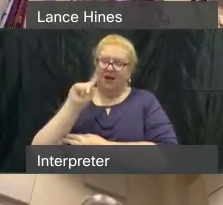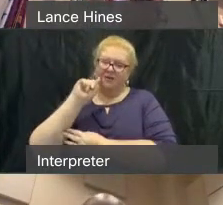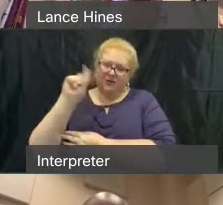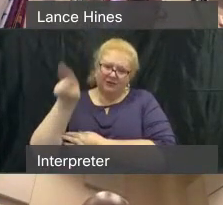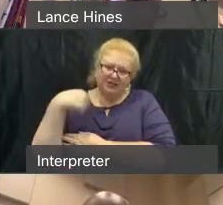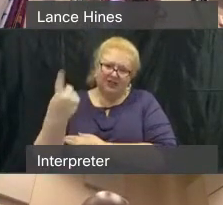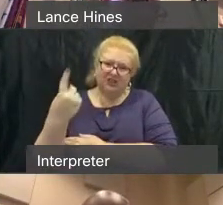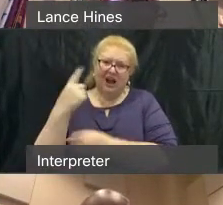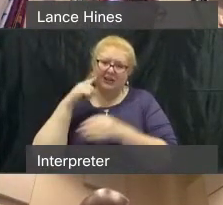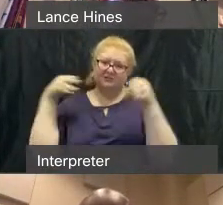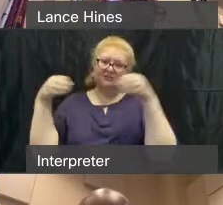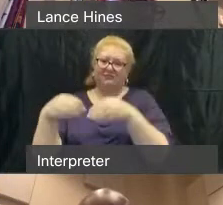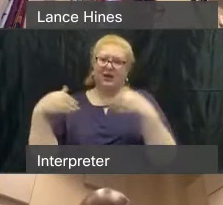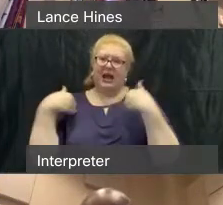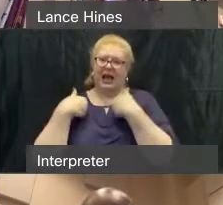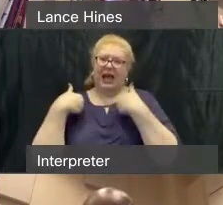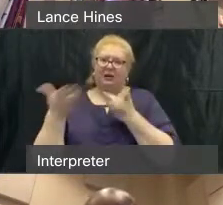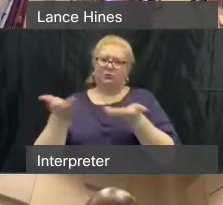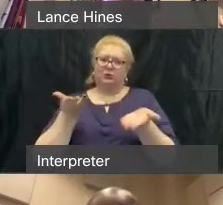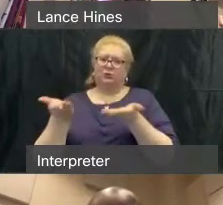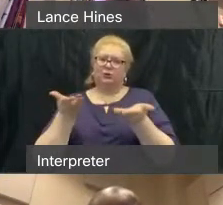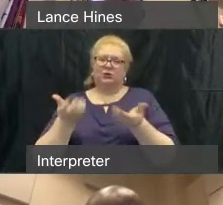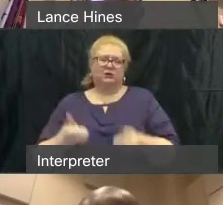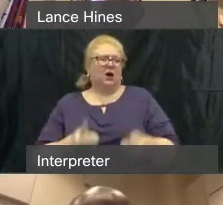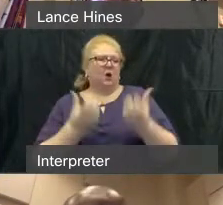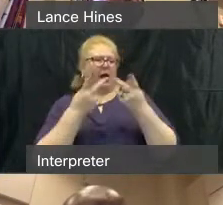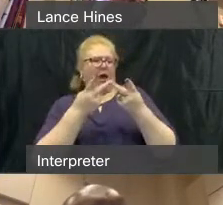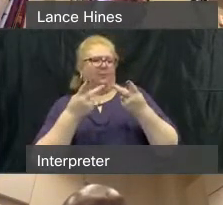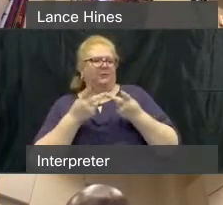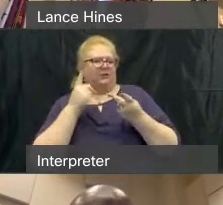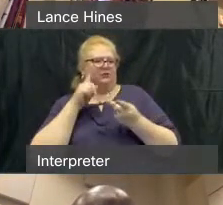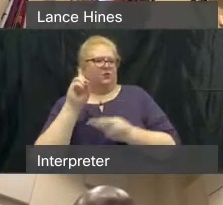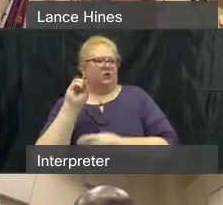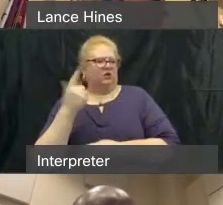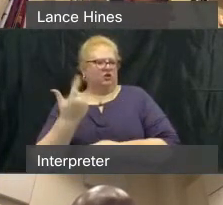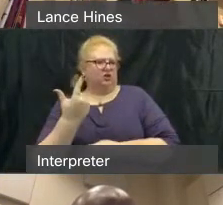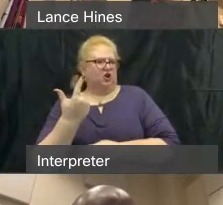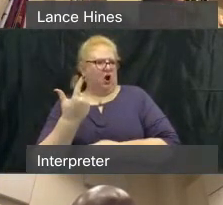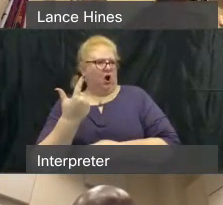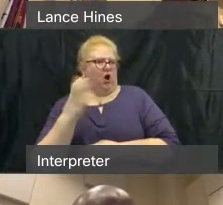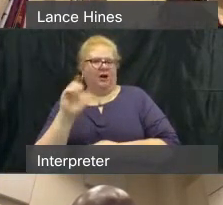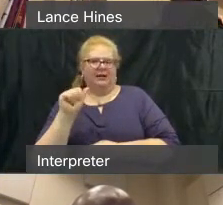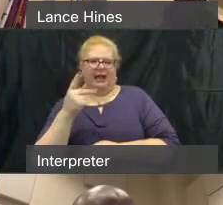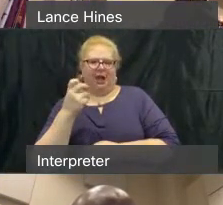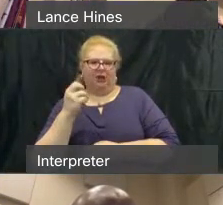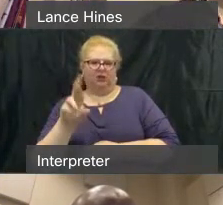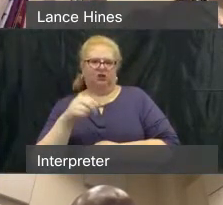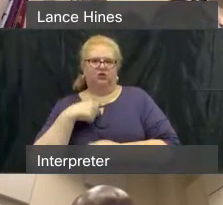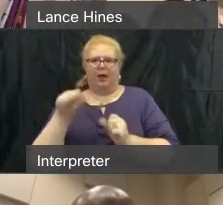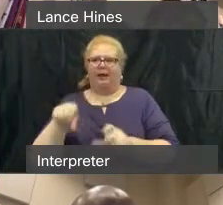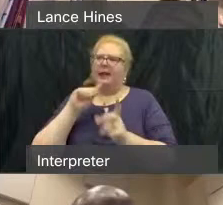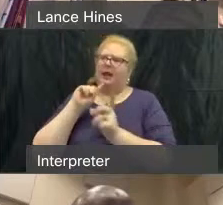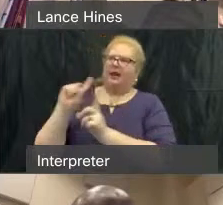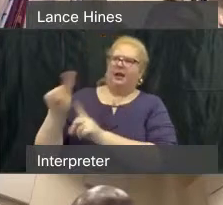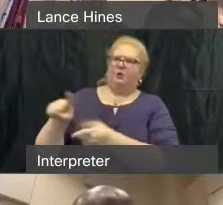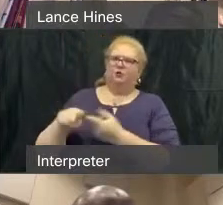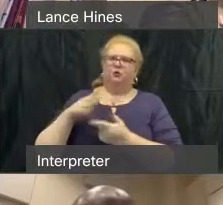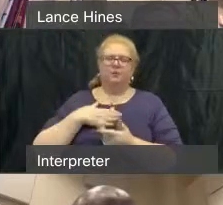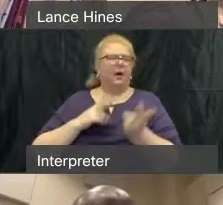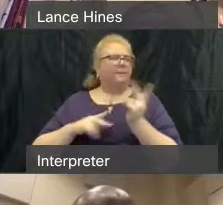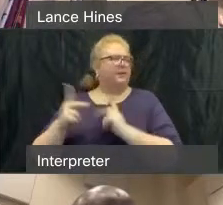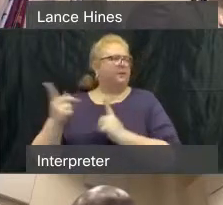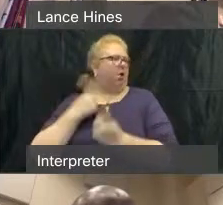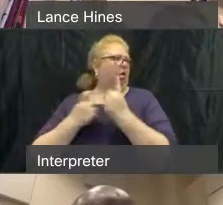many positions would be for dog catcher, so I can answer my constituents' question, because I have no idea. Yeah,